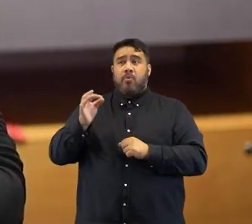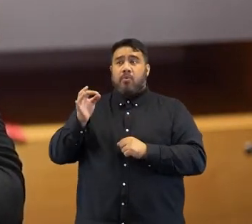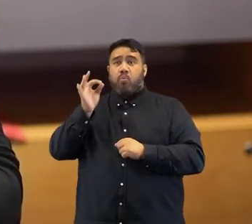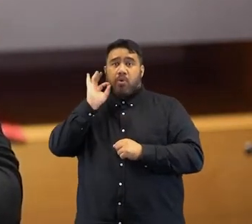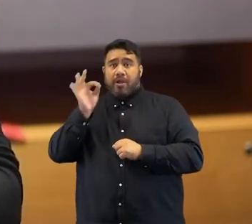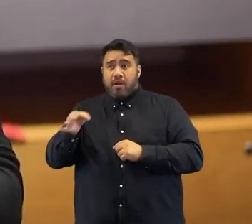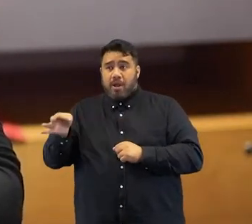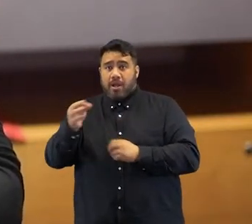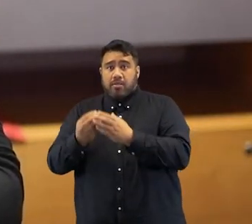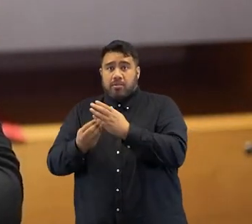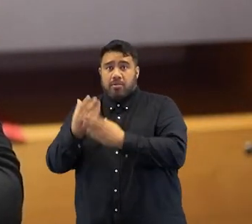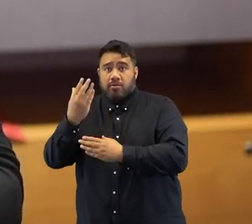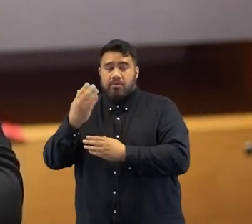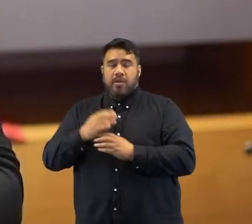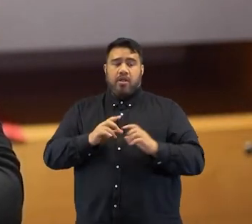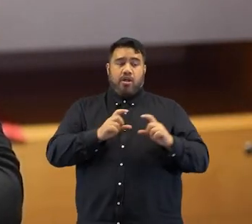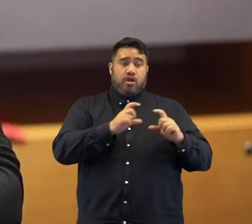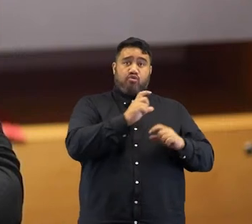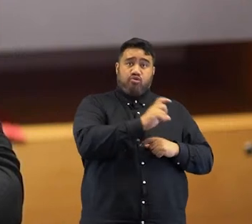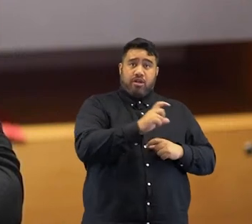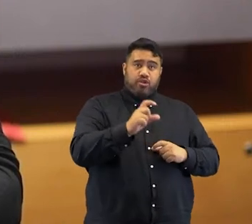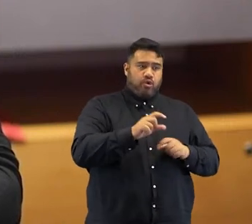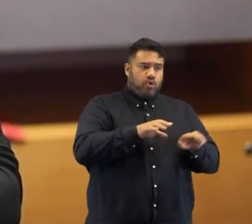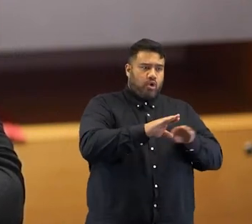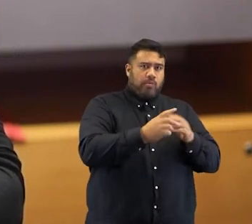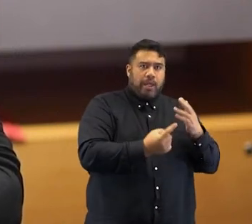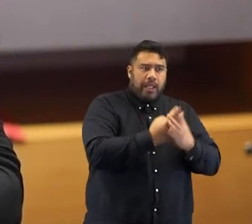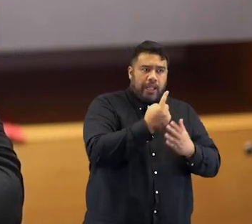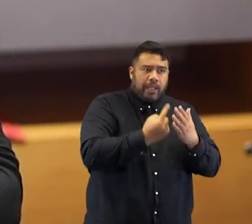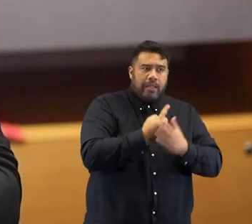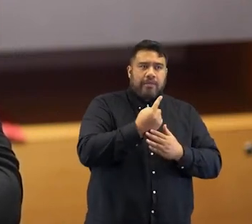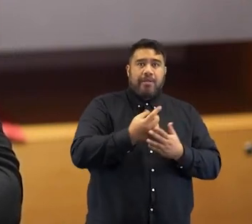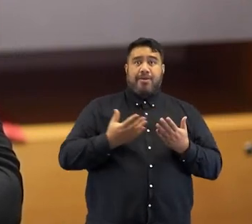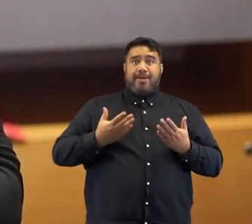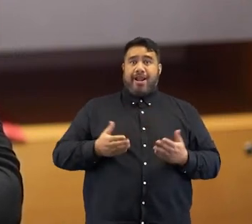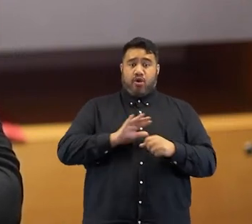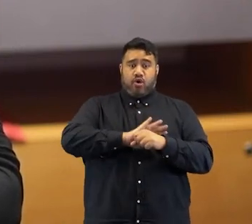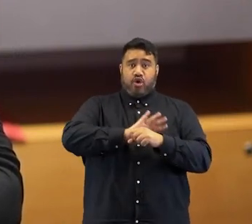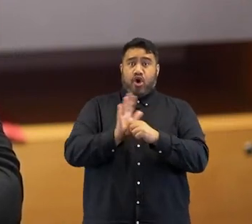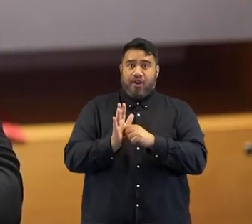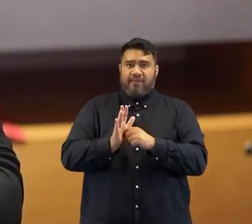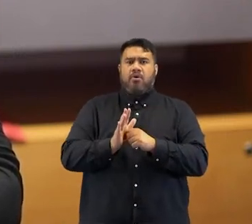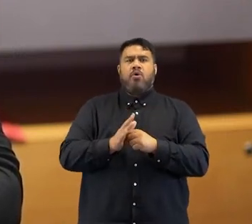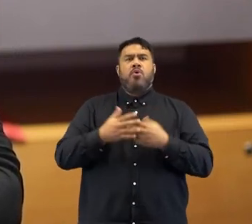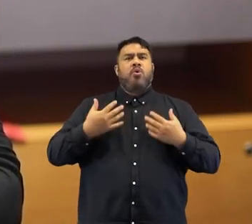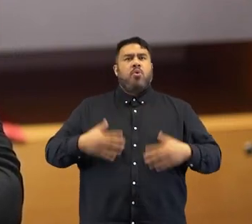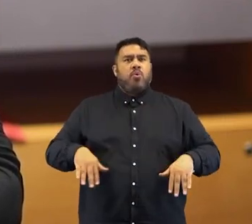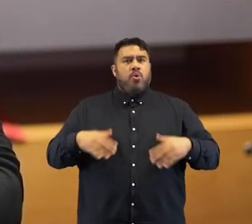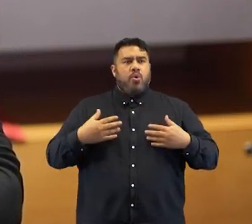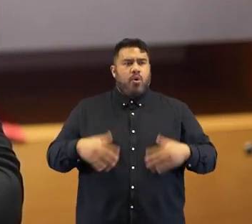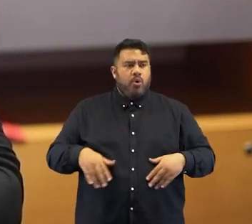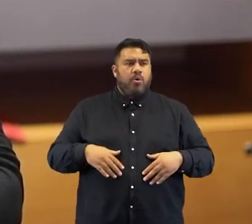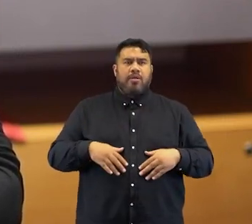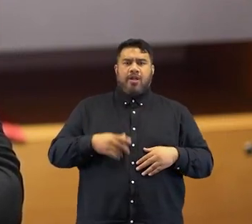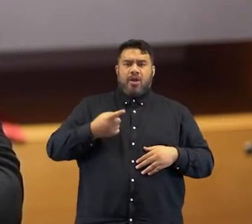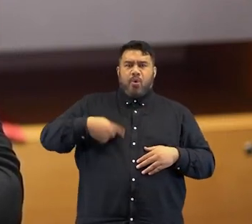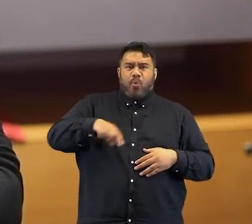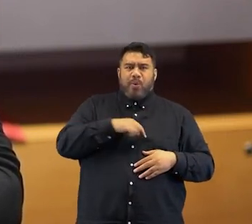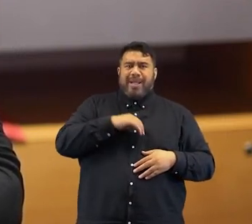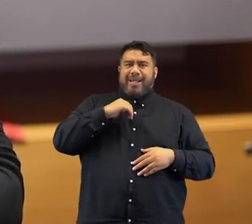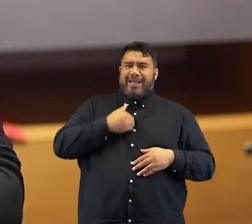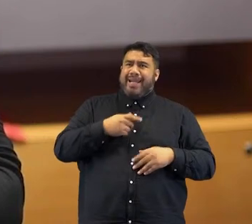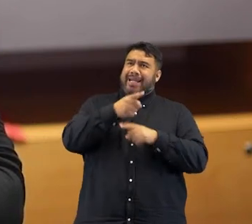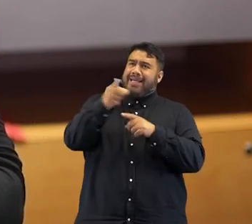Whakaari White Island, the Christchurch earthquake, and now with COVID-19. Our understanding and response is